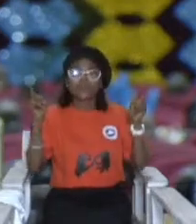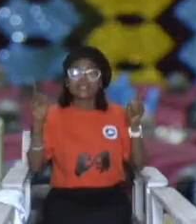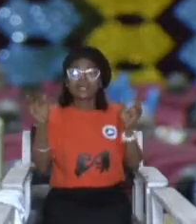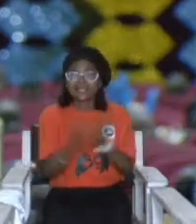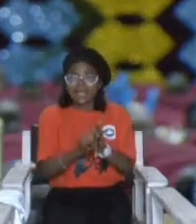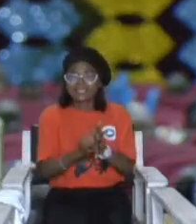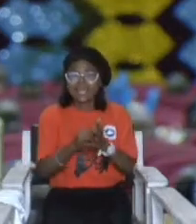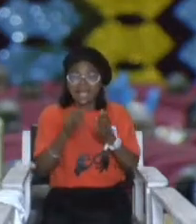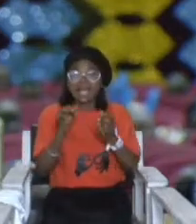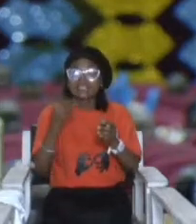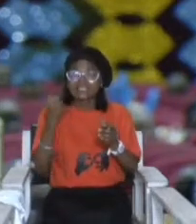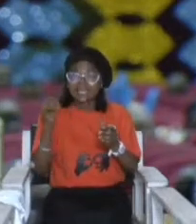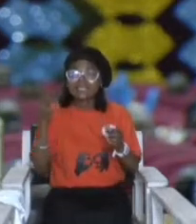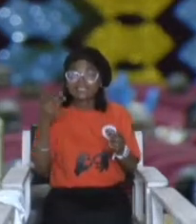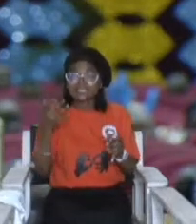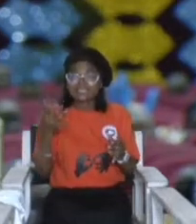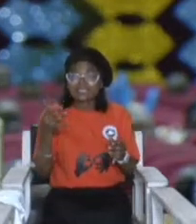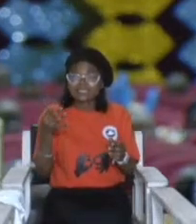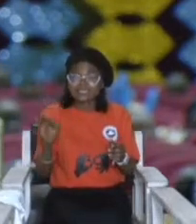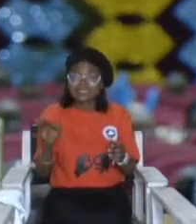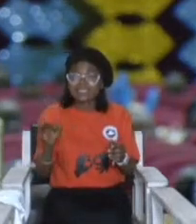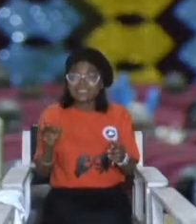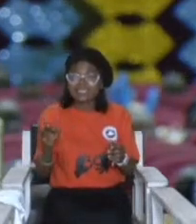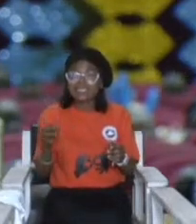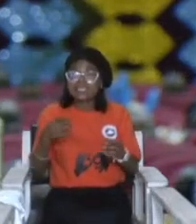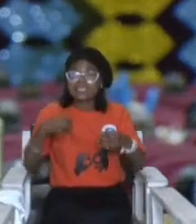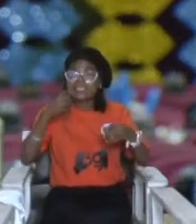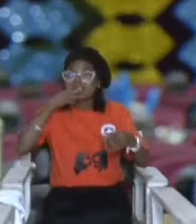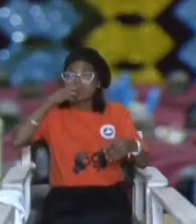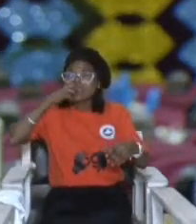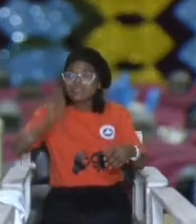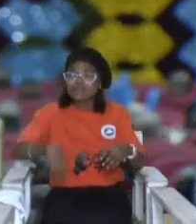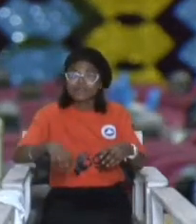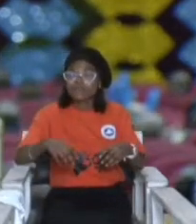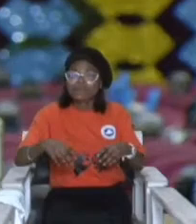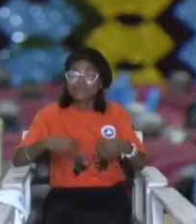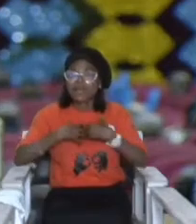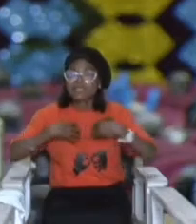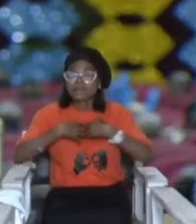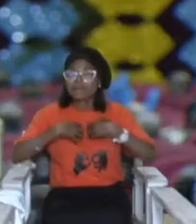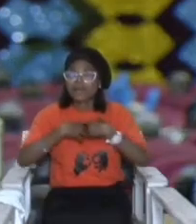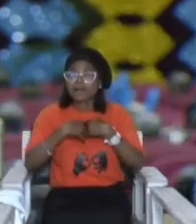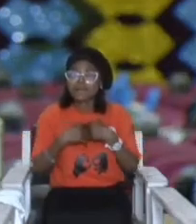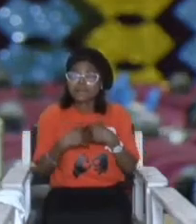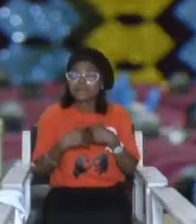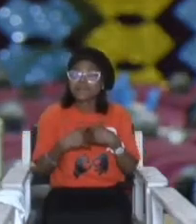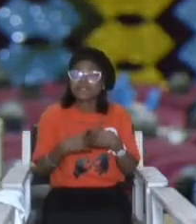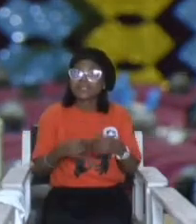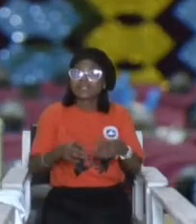evil animals responded to the rod in his hand.